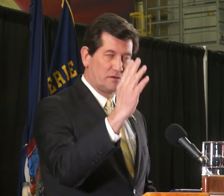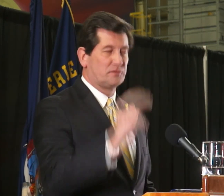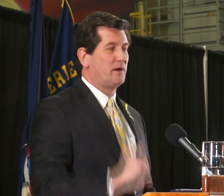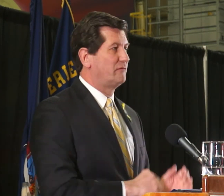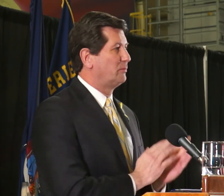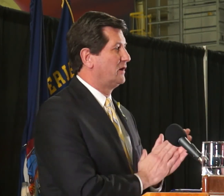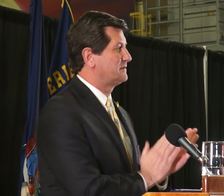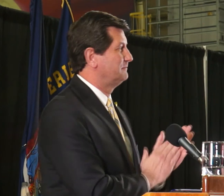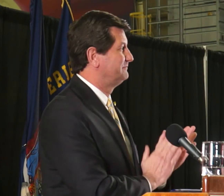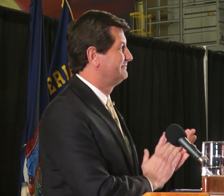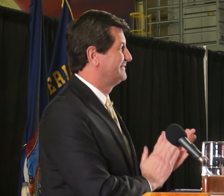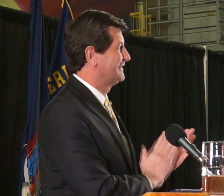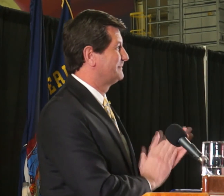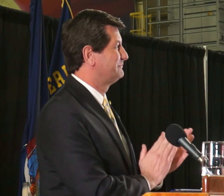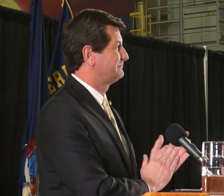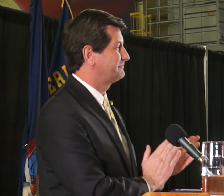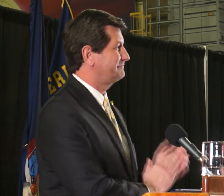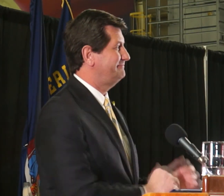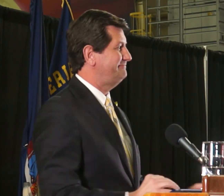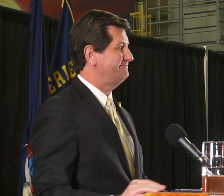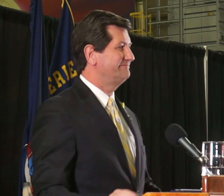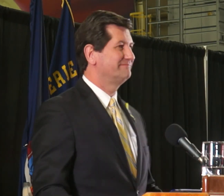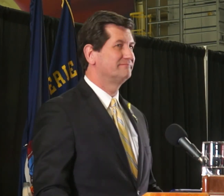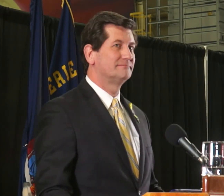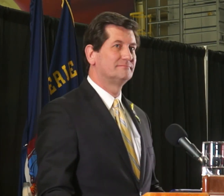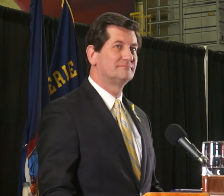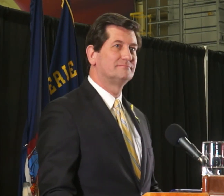That deserves a round of applause.